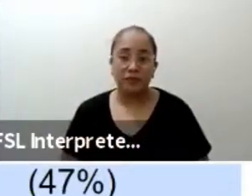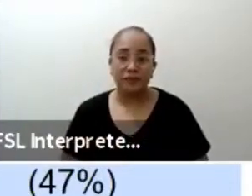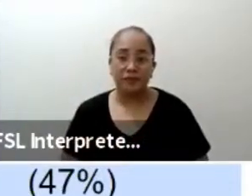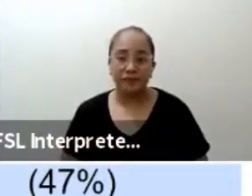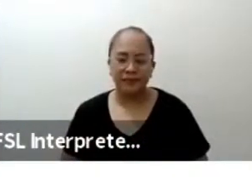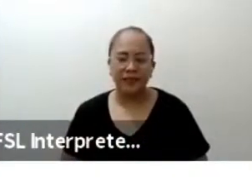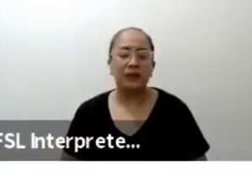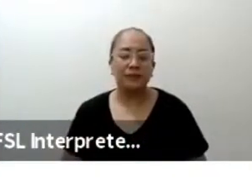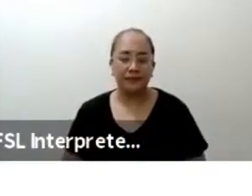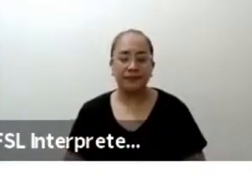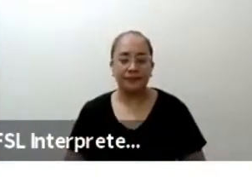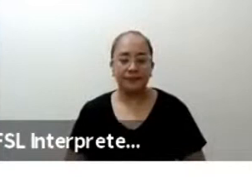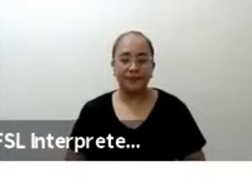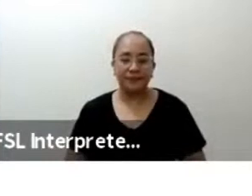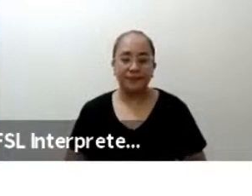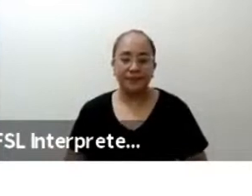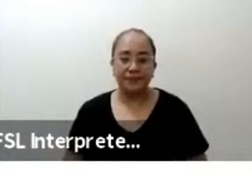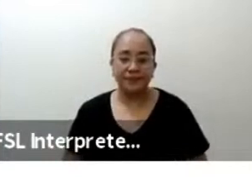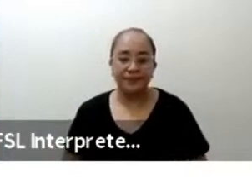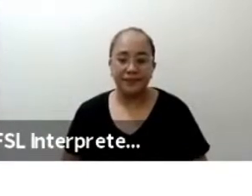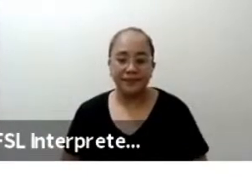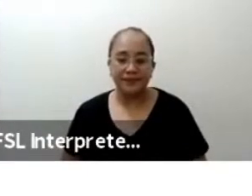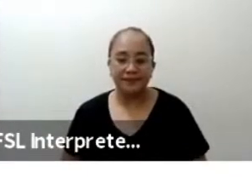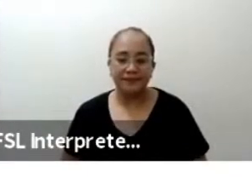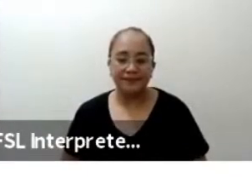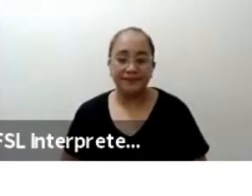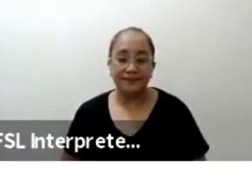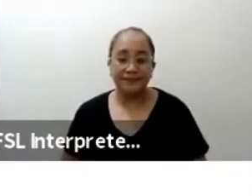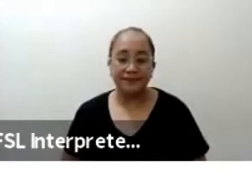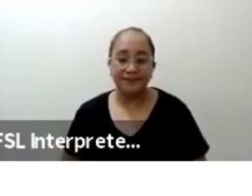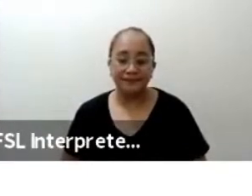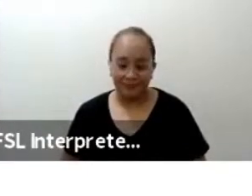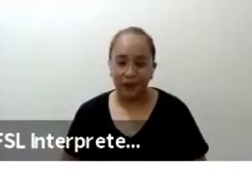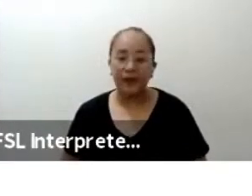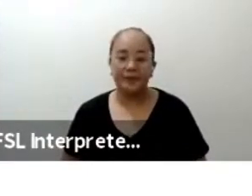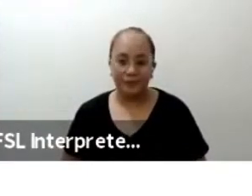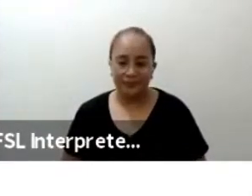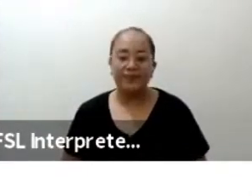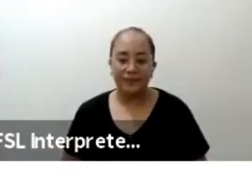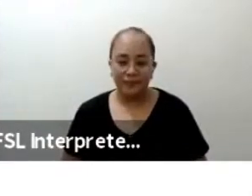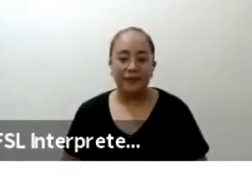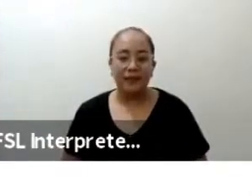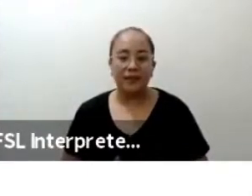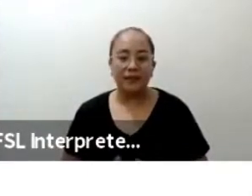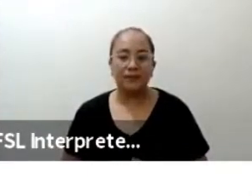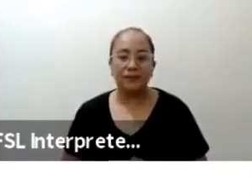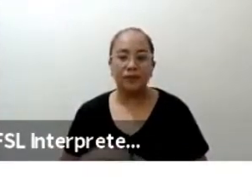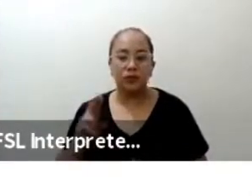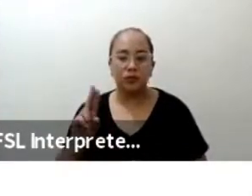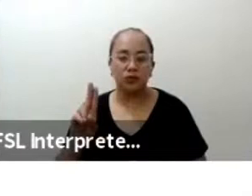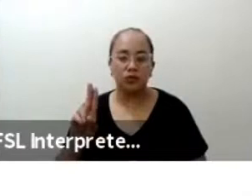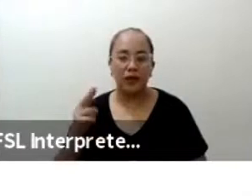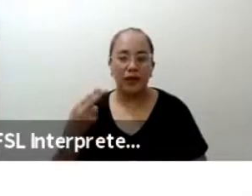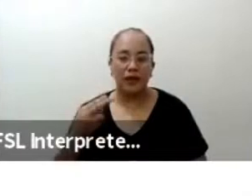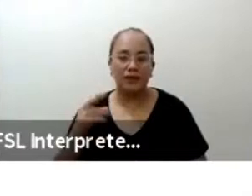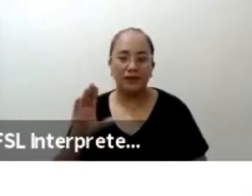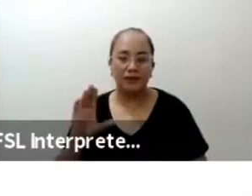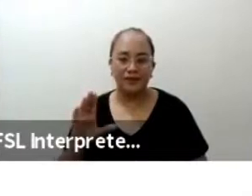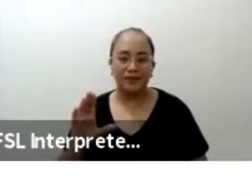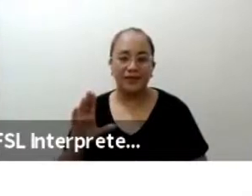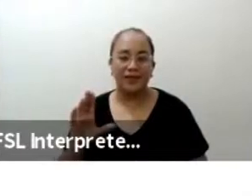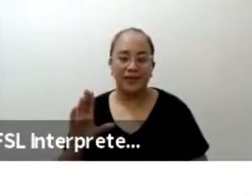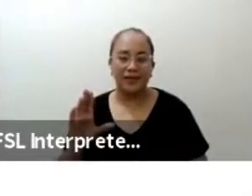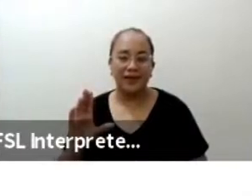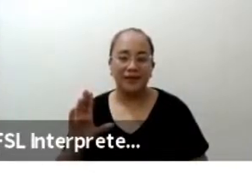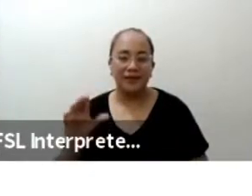So with that, go to the present. UHC Act as part really of ambition